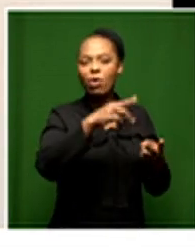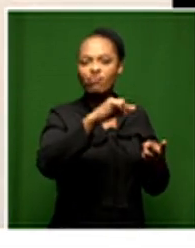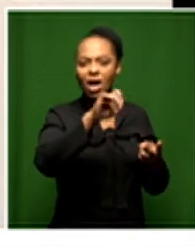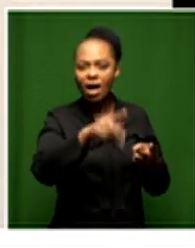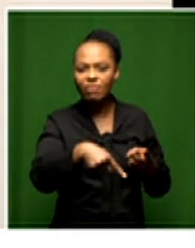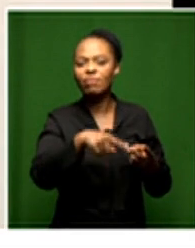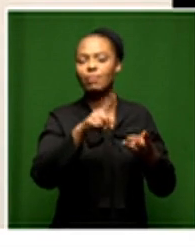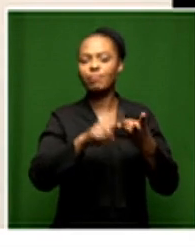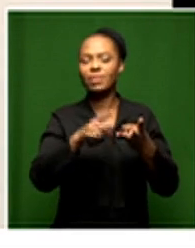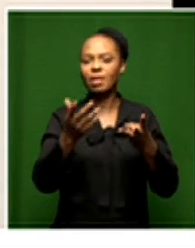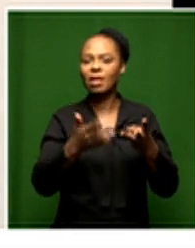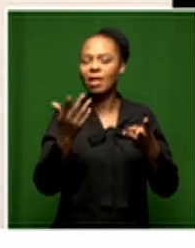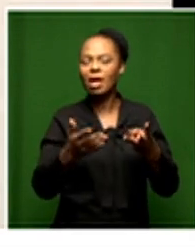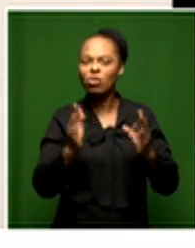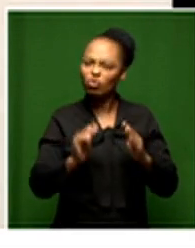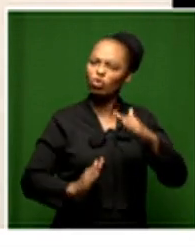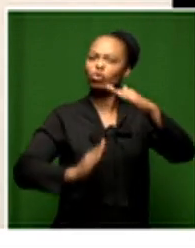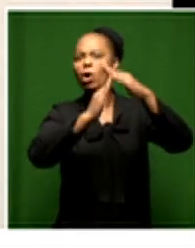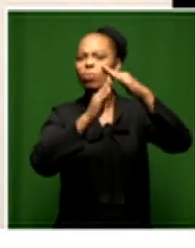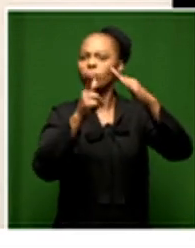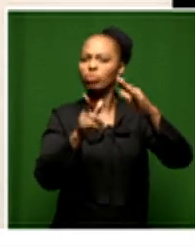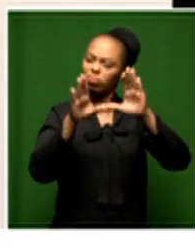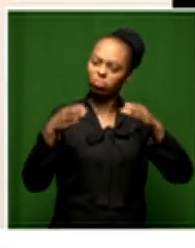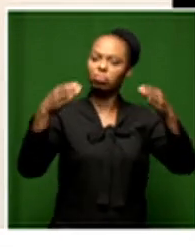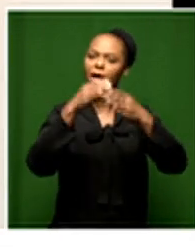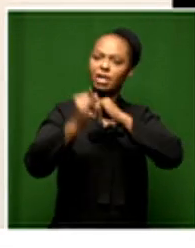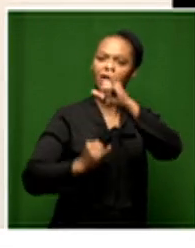also, top-class international level